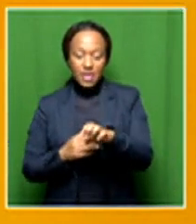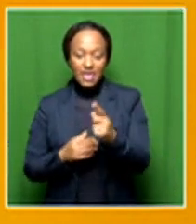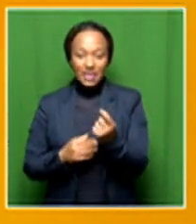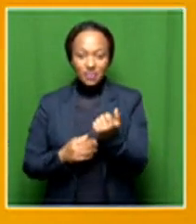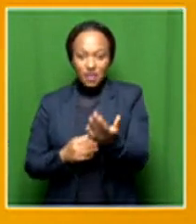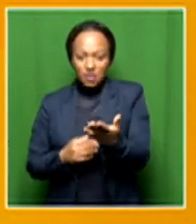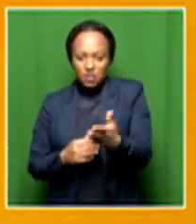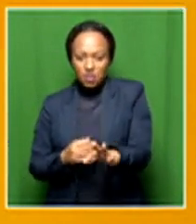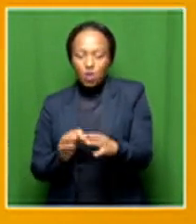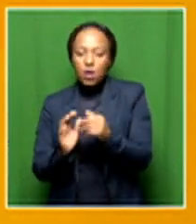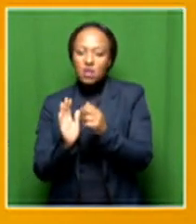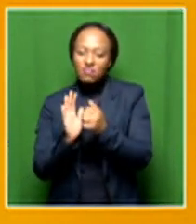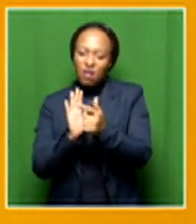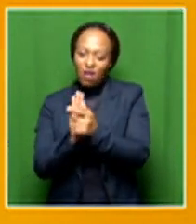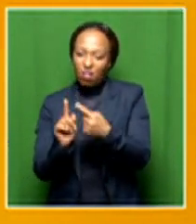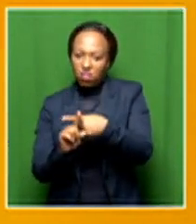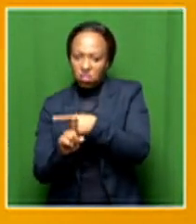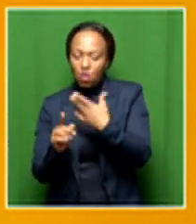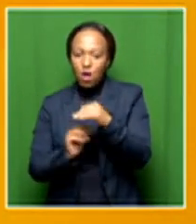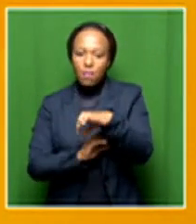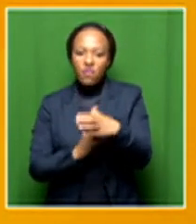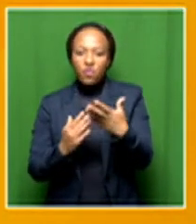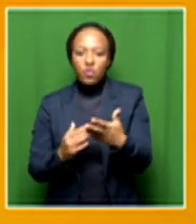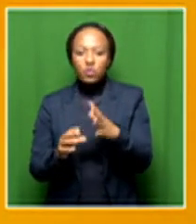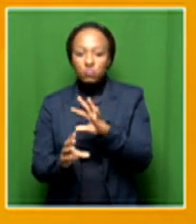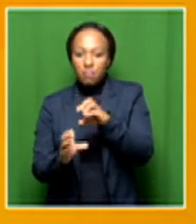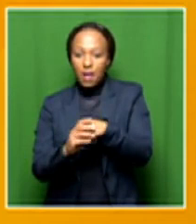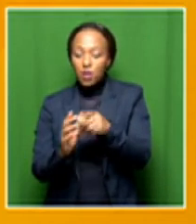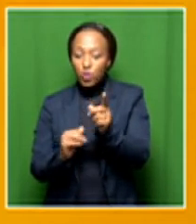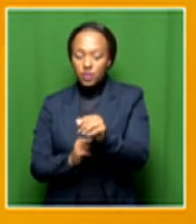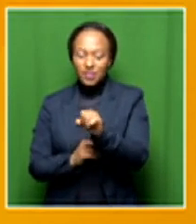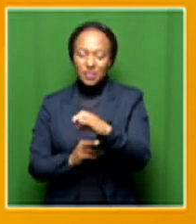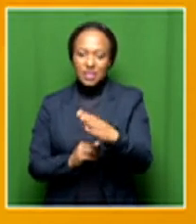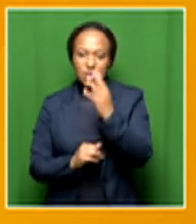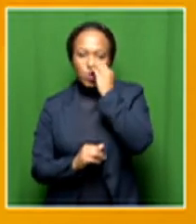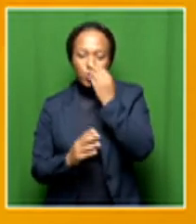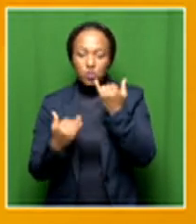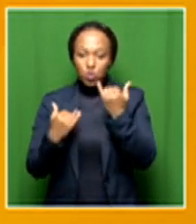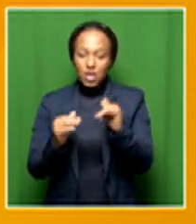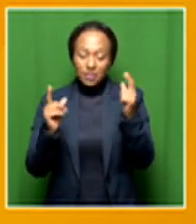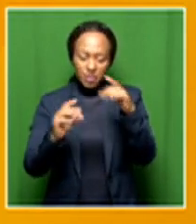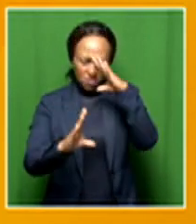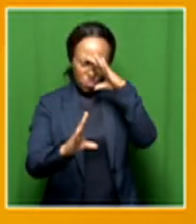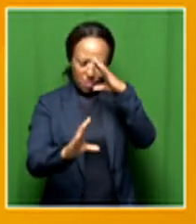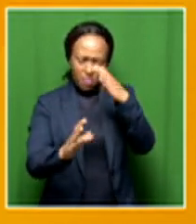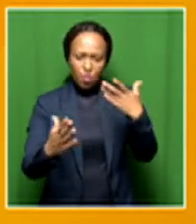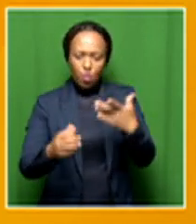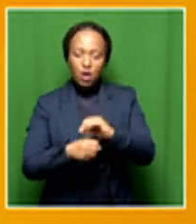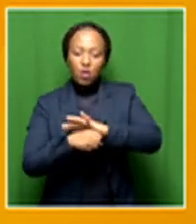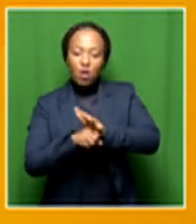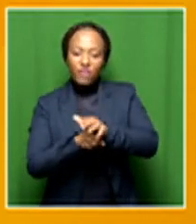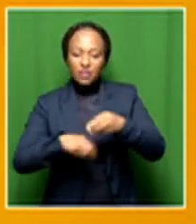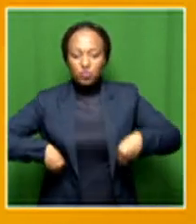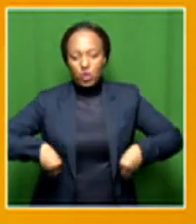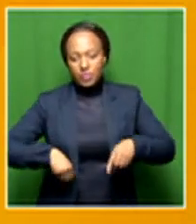PPE tender irregularities in that province. And this is all part, of course, of the SABC News' special focus on COVID-19